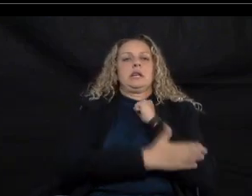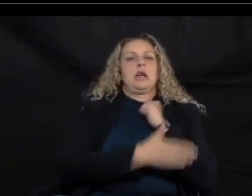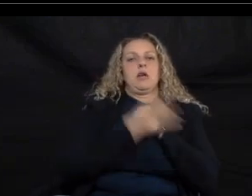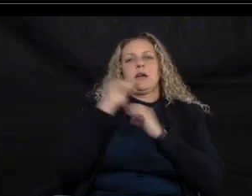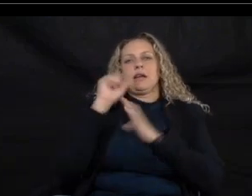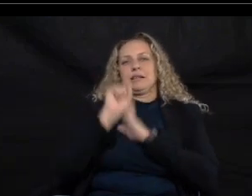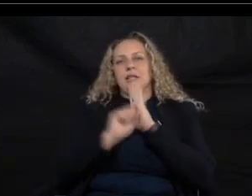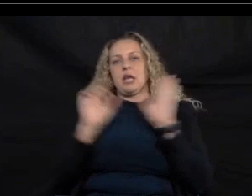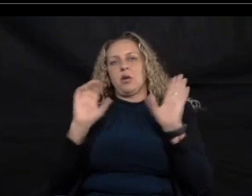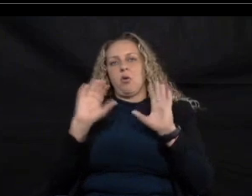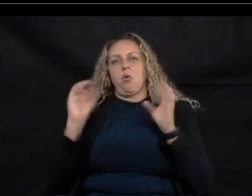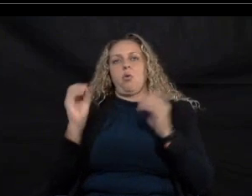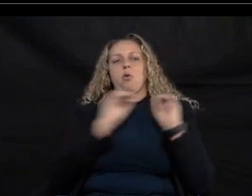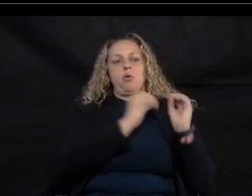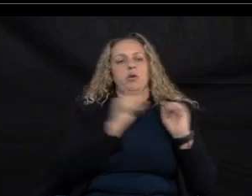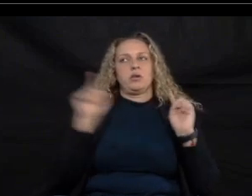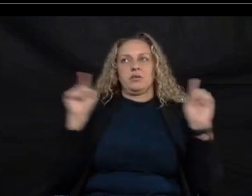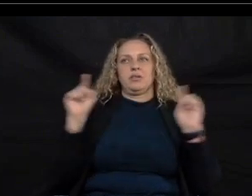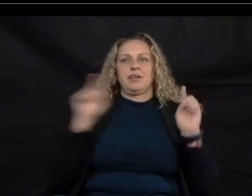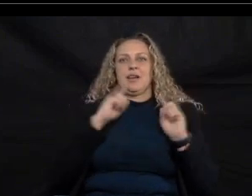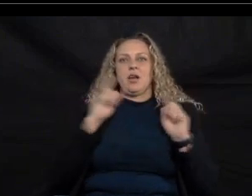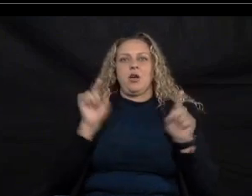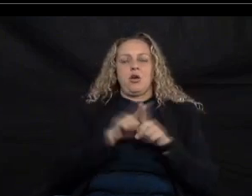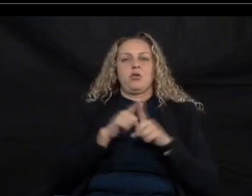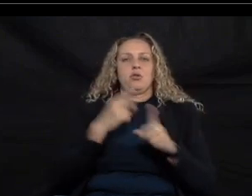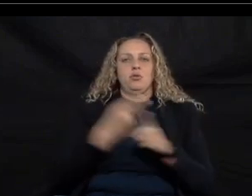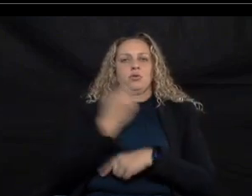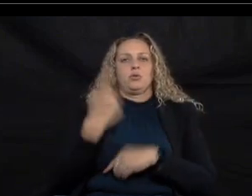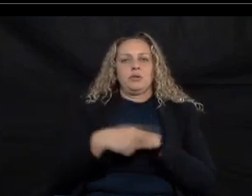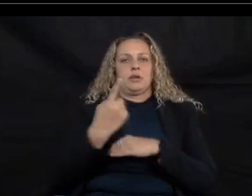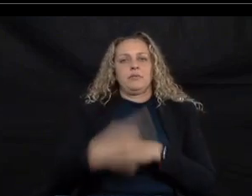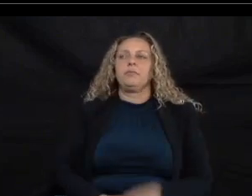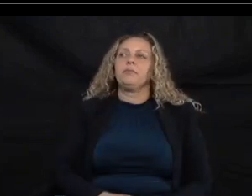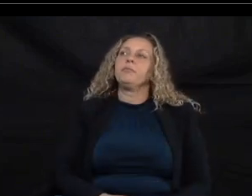state organizations that also are using this date.